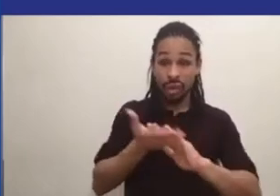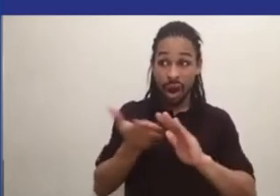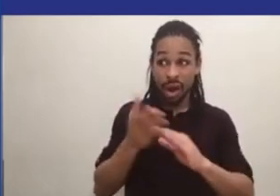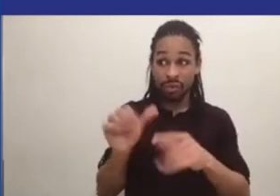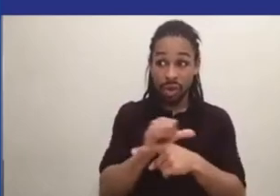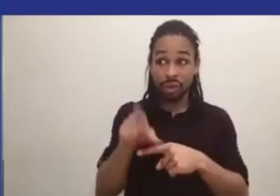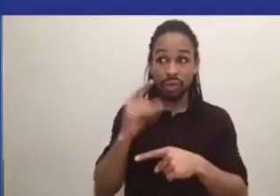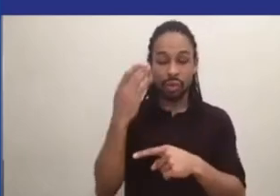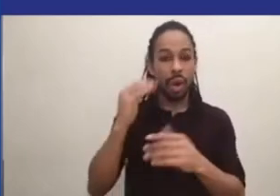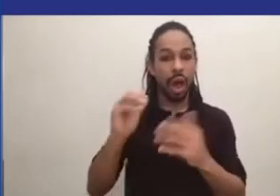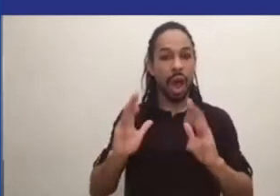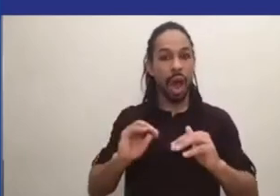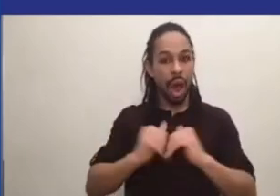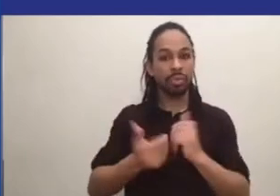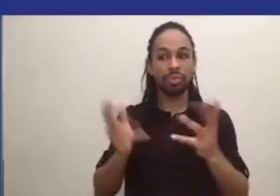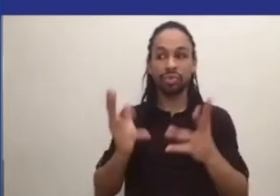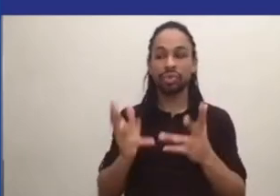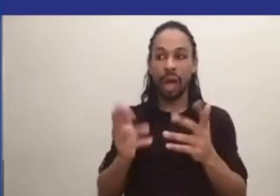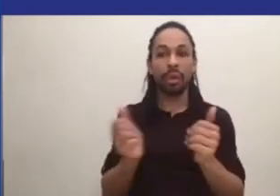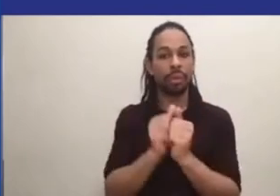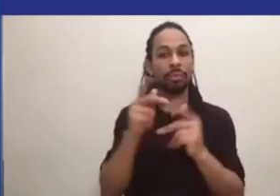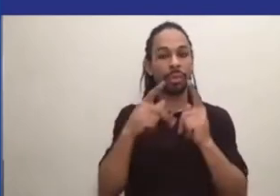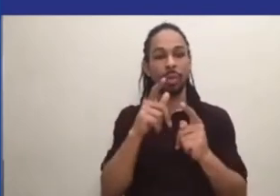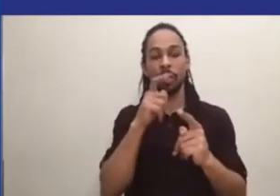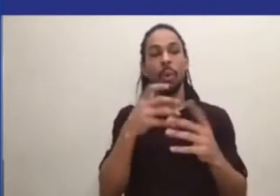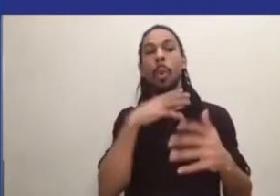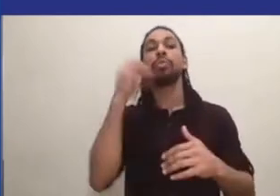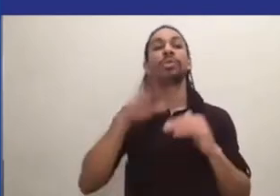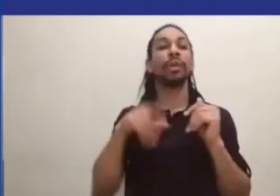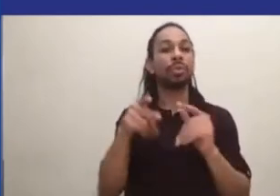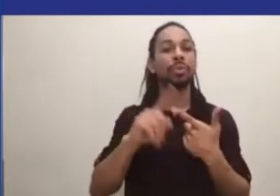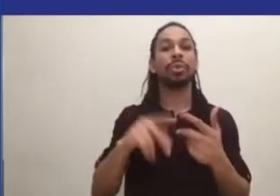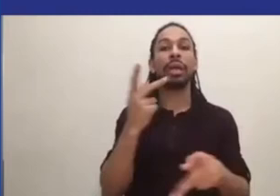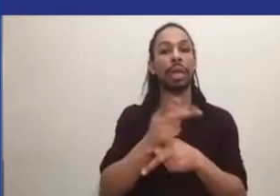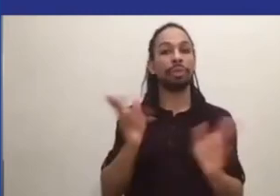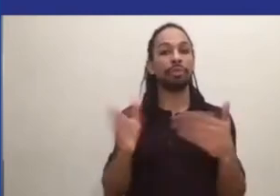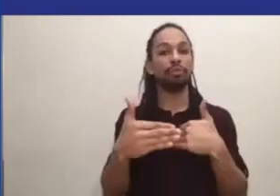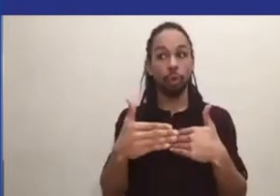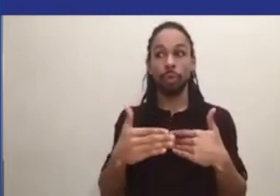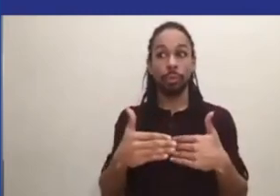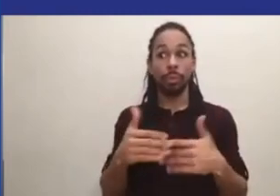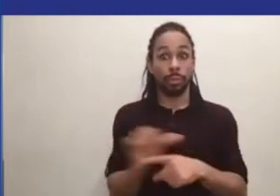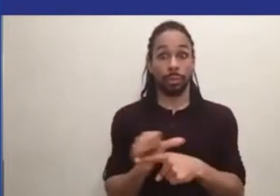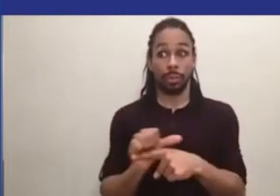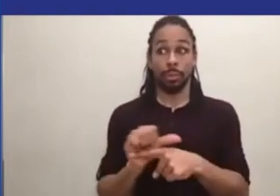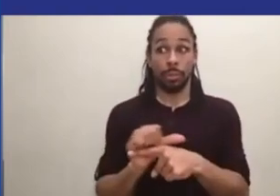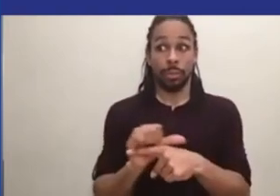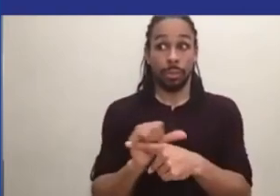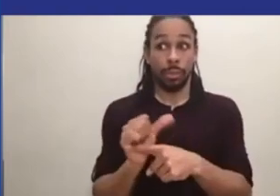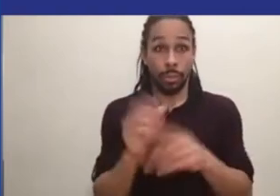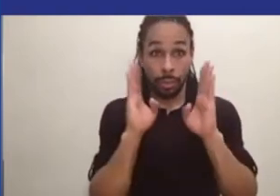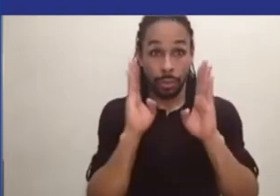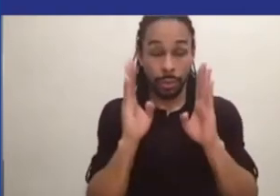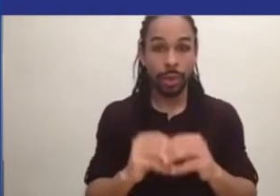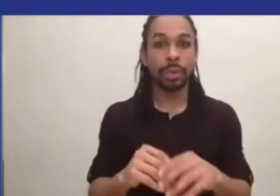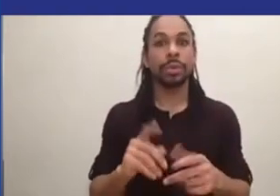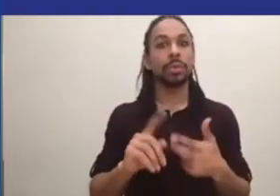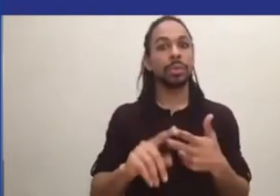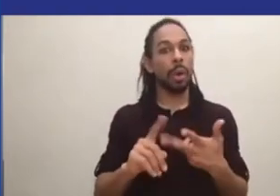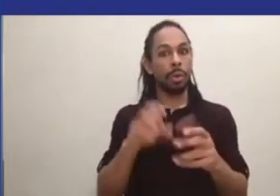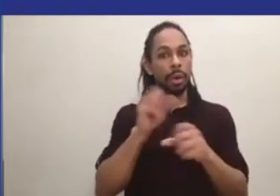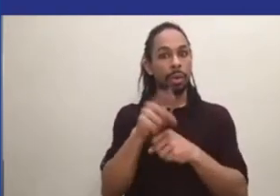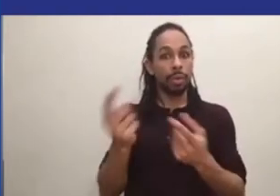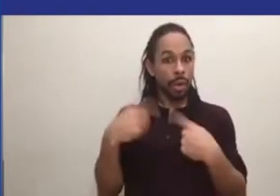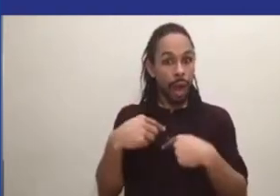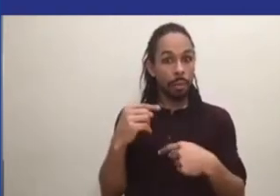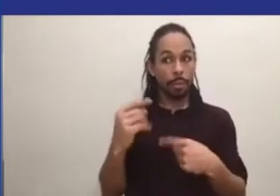older than yourself, you know how to keep the room on their toes, you know, can you come and co-choreograph the project? Then can you